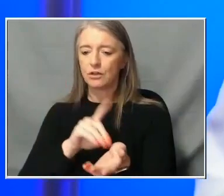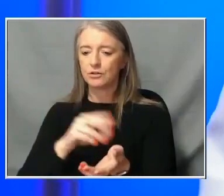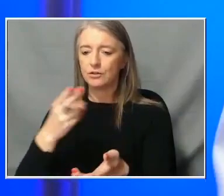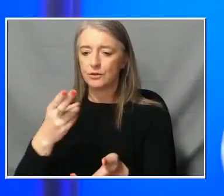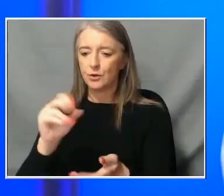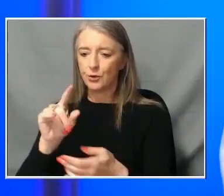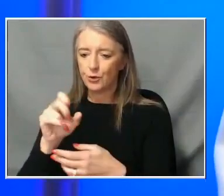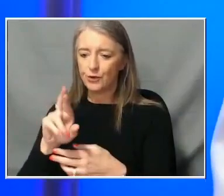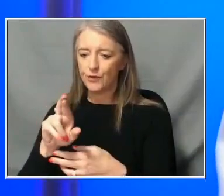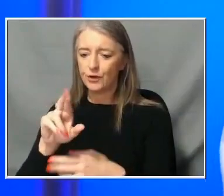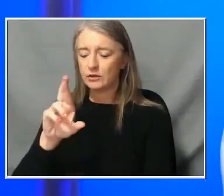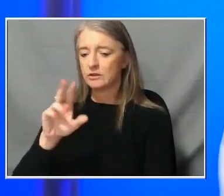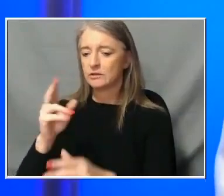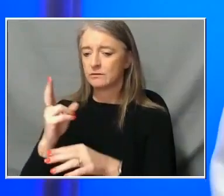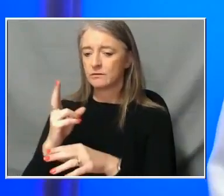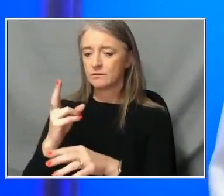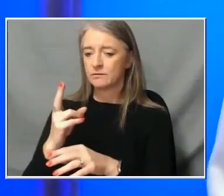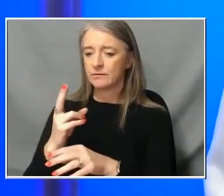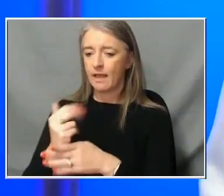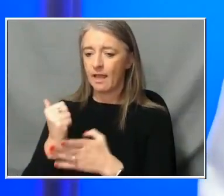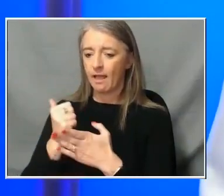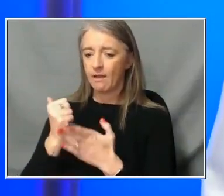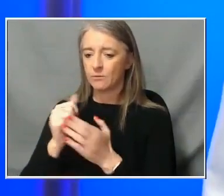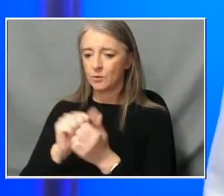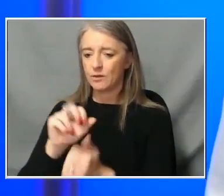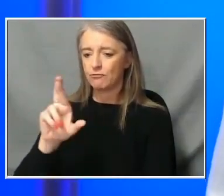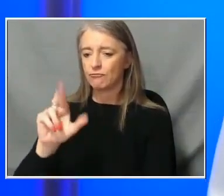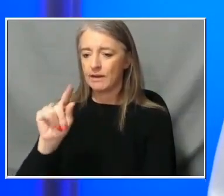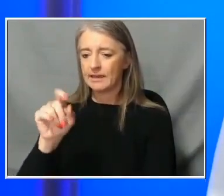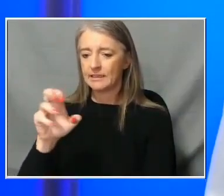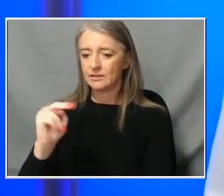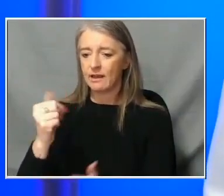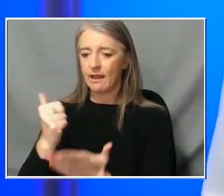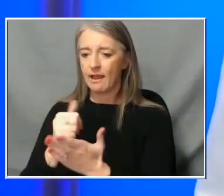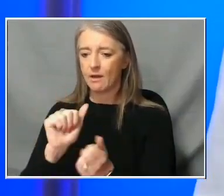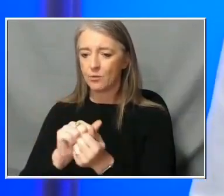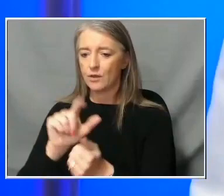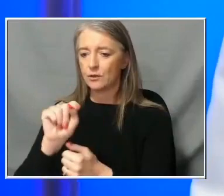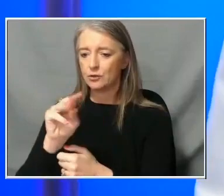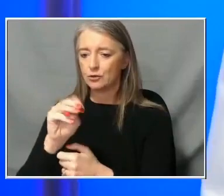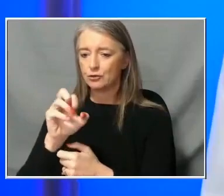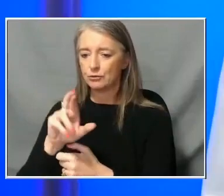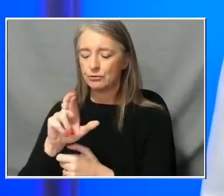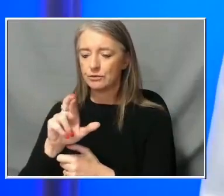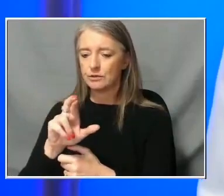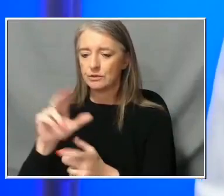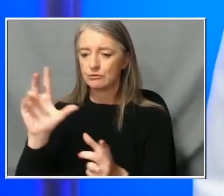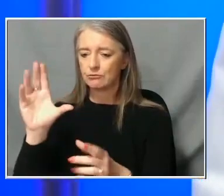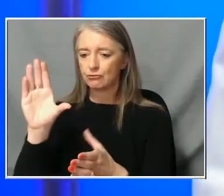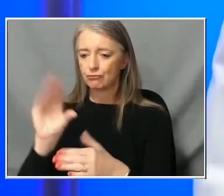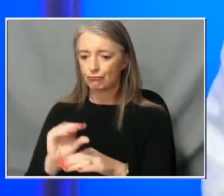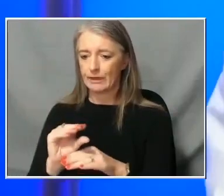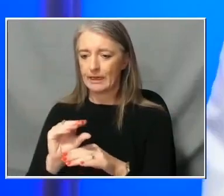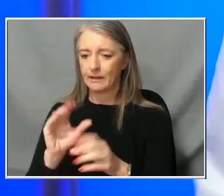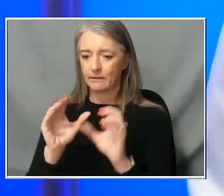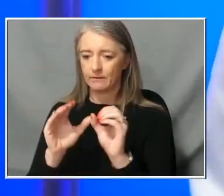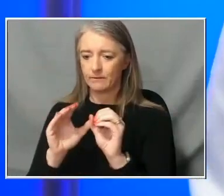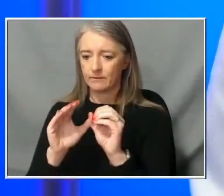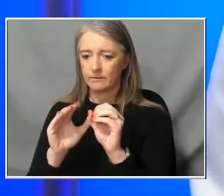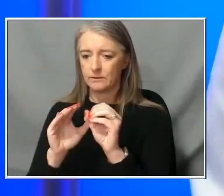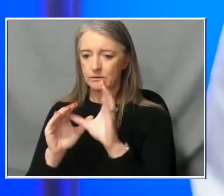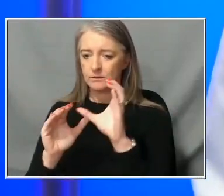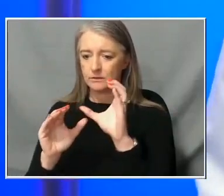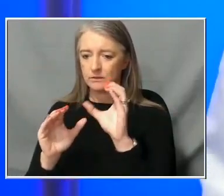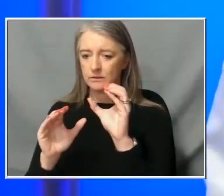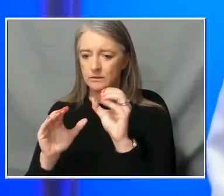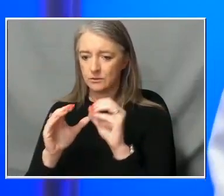radiation that helps us be able to get these tumors out, because the first attack is with radiation and chemotherapy to shrink the tumor. Then we can go in and cut the